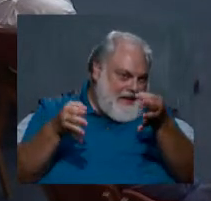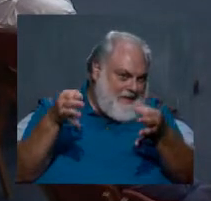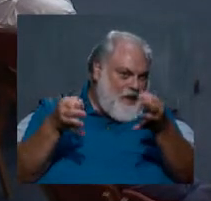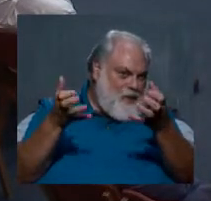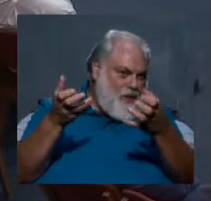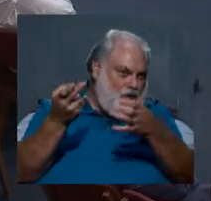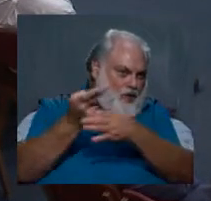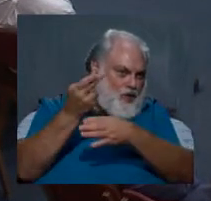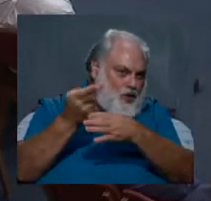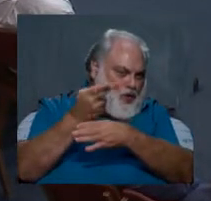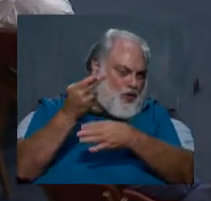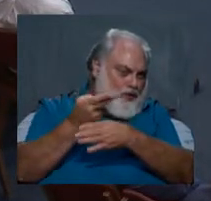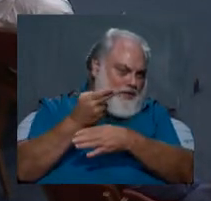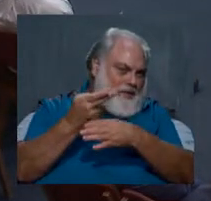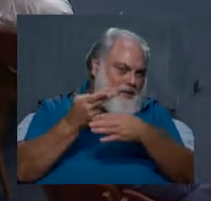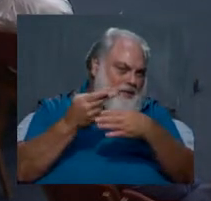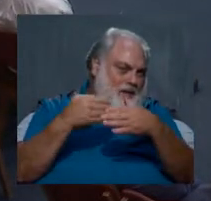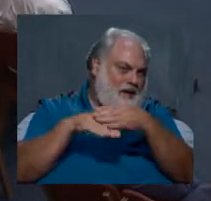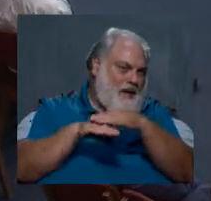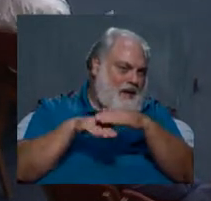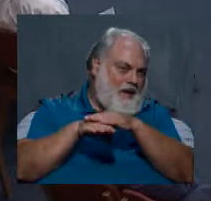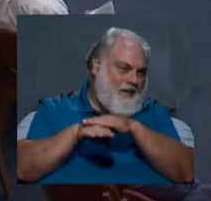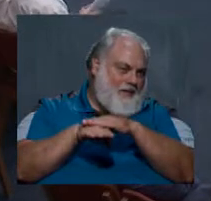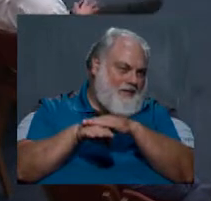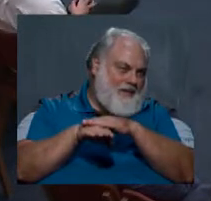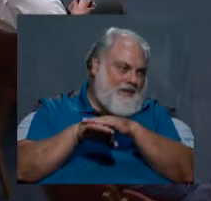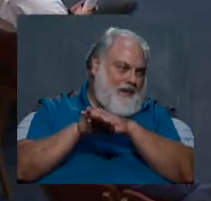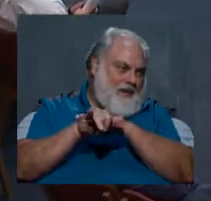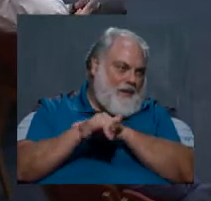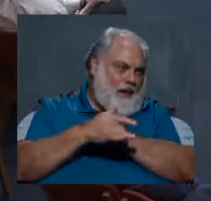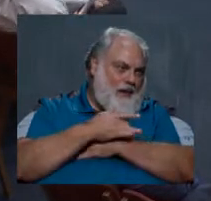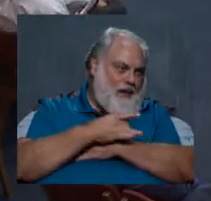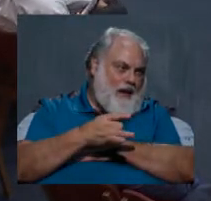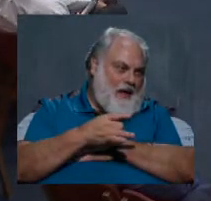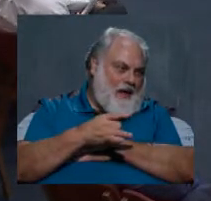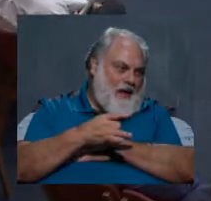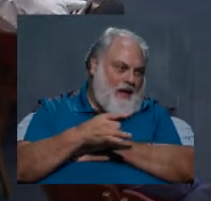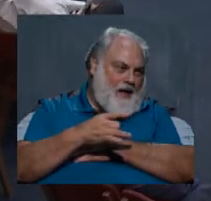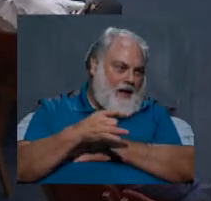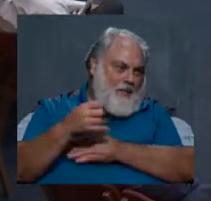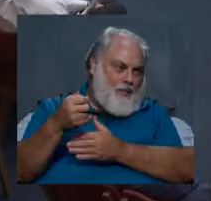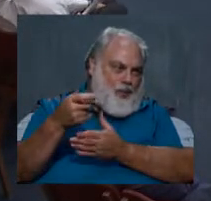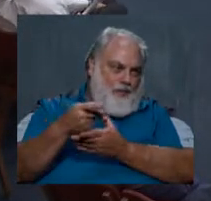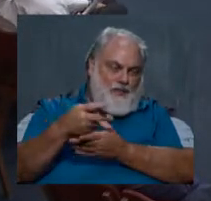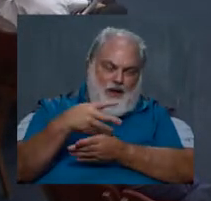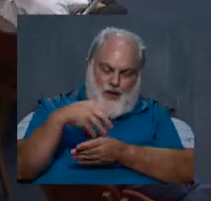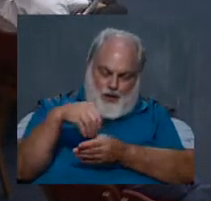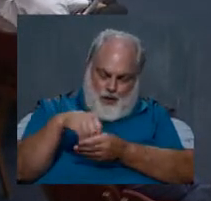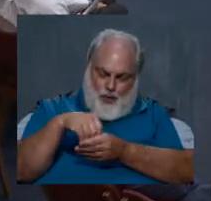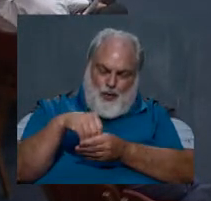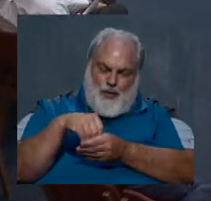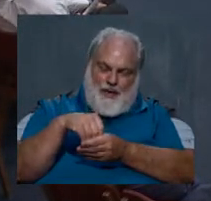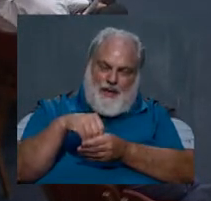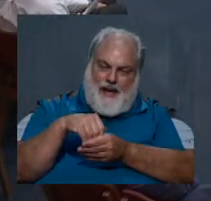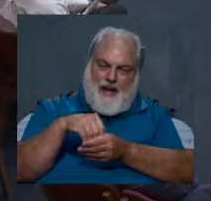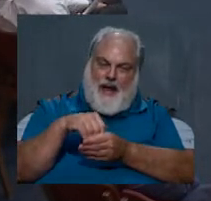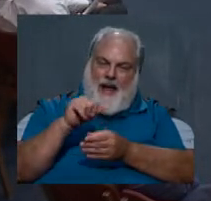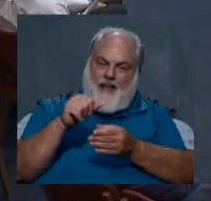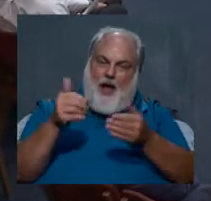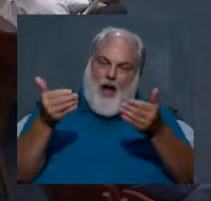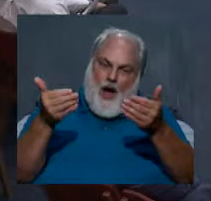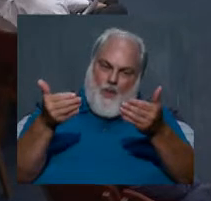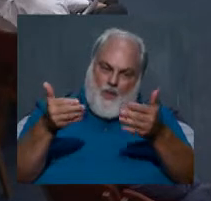or not the POA wants to have access to Rawling. What I would like the approval to include is that there